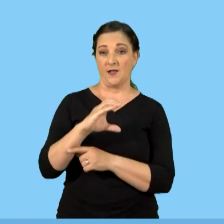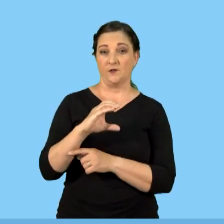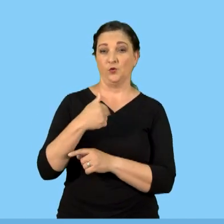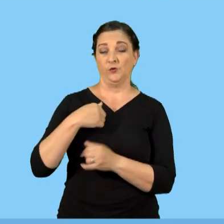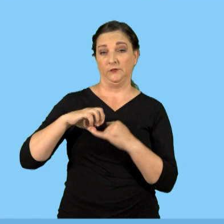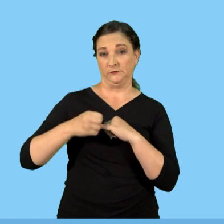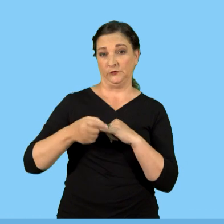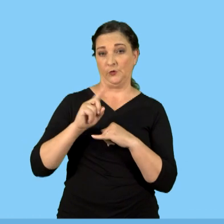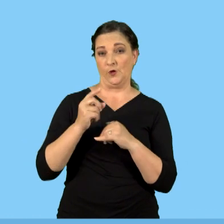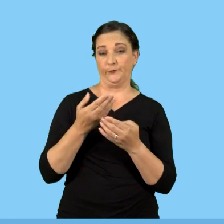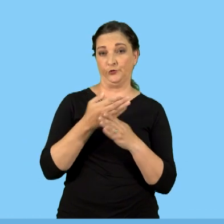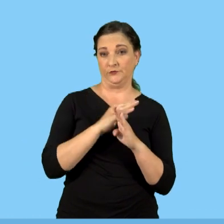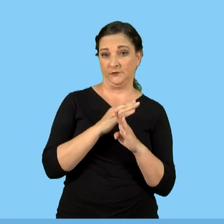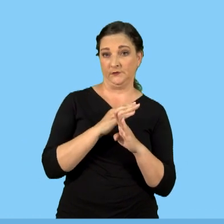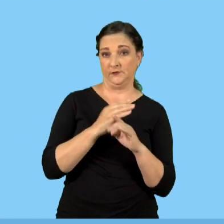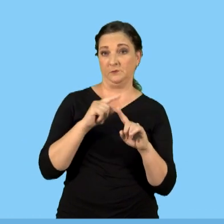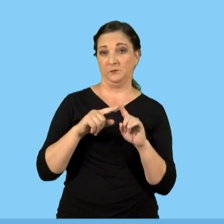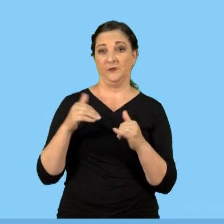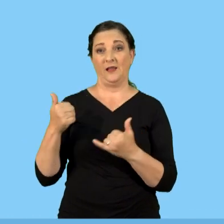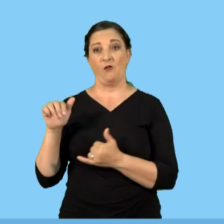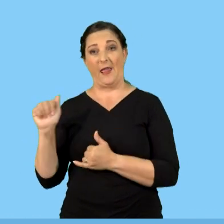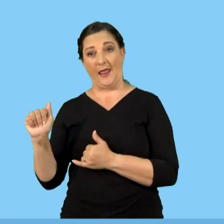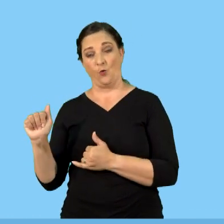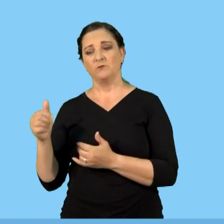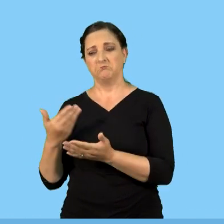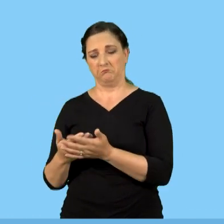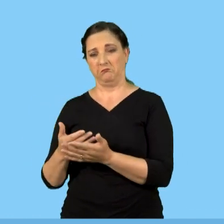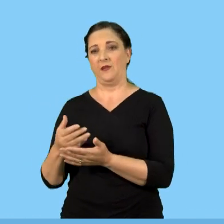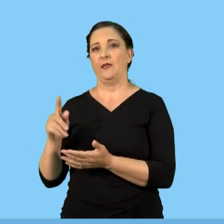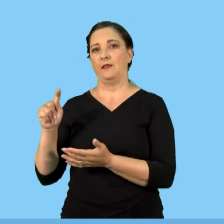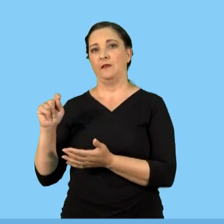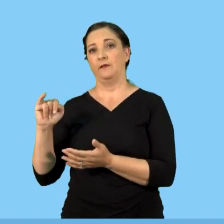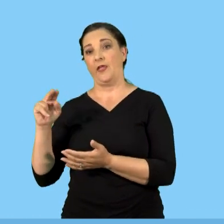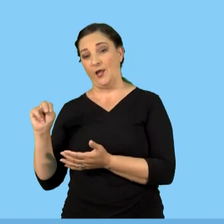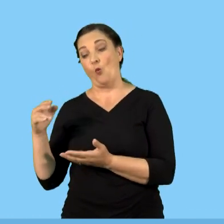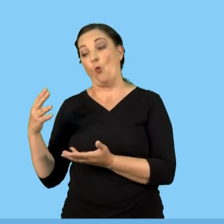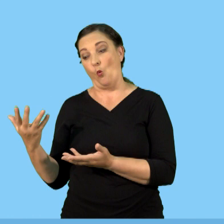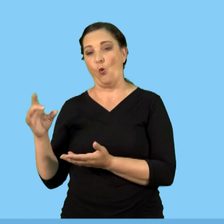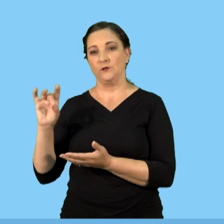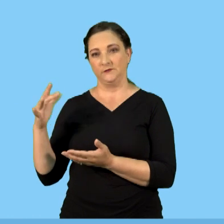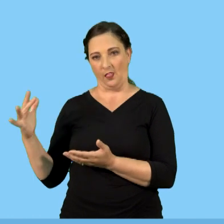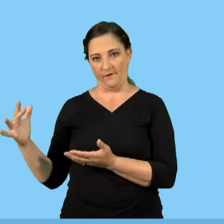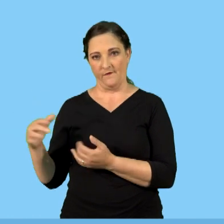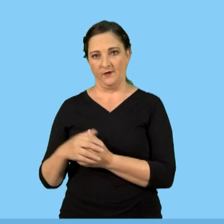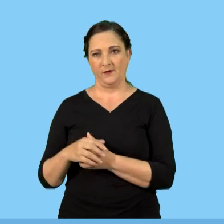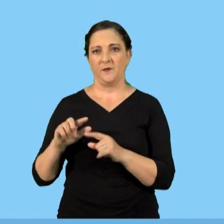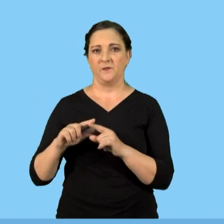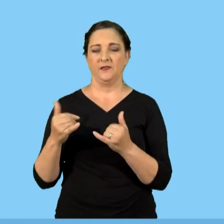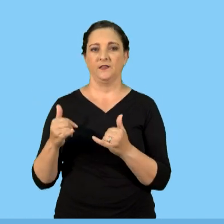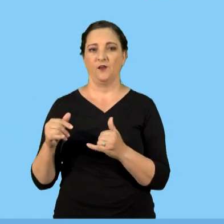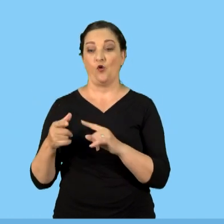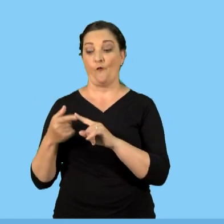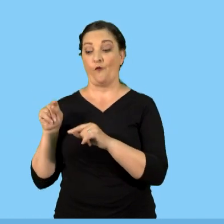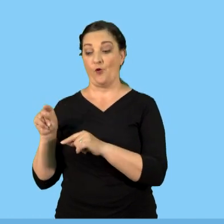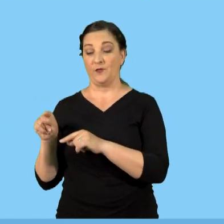the cathode by using the anode. Remember that this anode can either be tin or silver. So what is going to happen is there's going to be